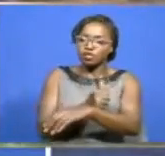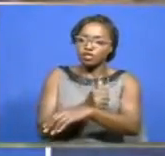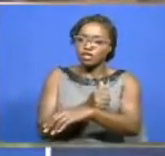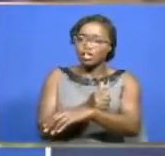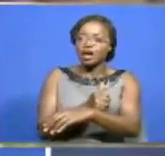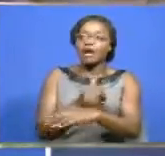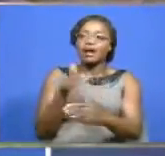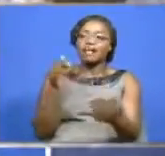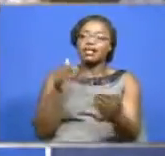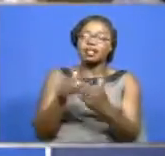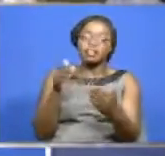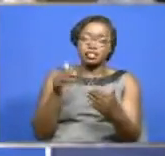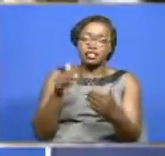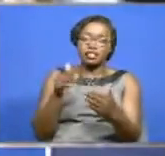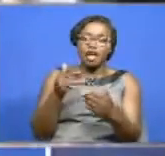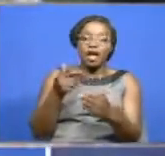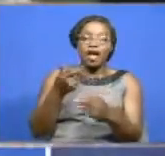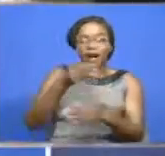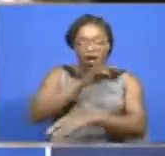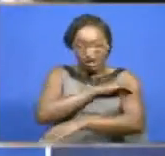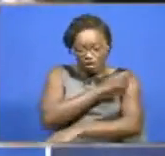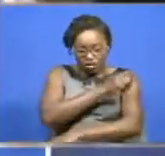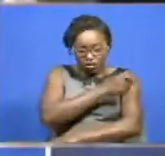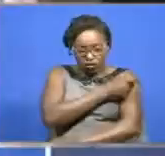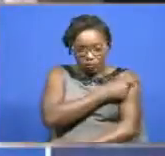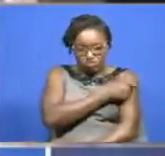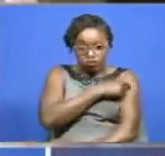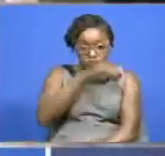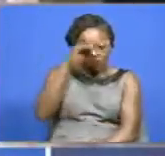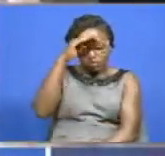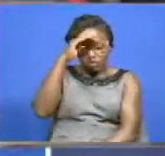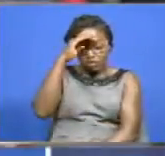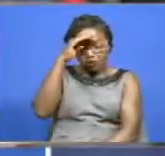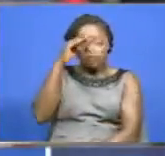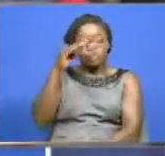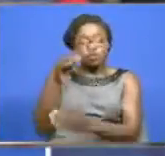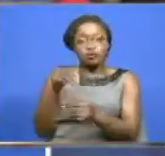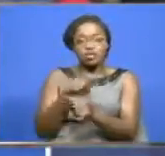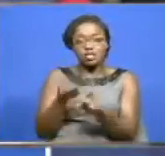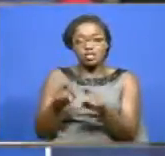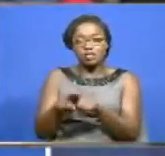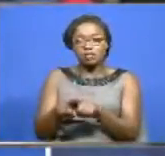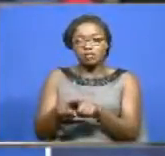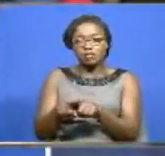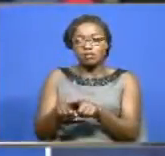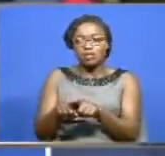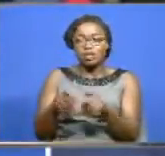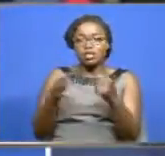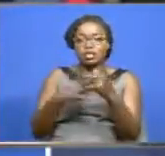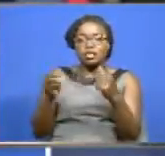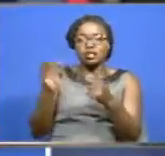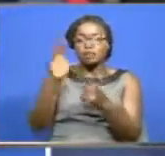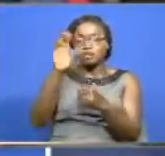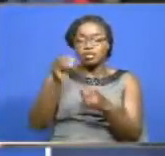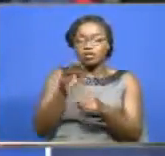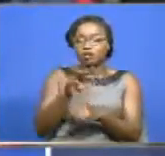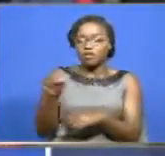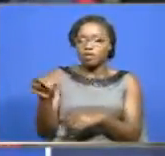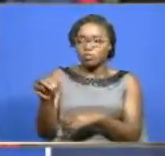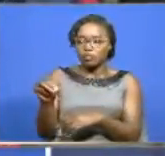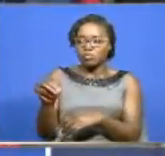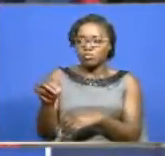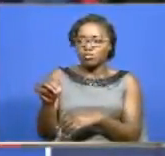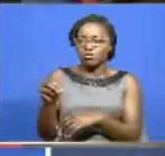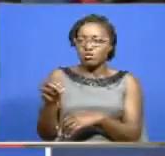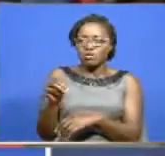abuse to adopt a multi-sectoral approach to the war against drug abuse. Almost 80% of them, they're actually